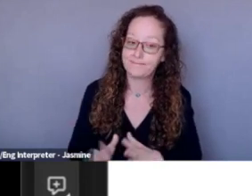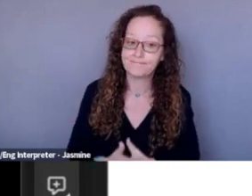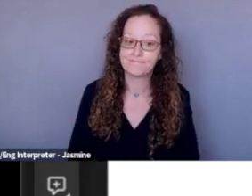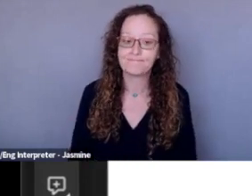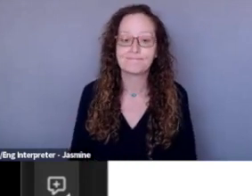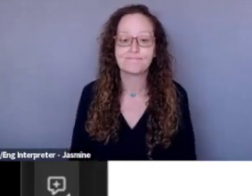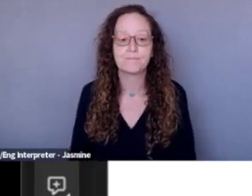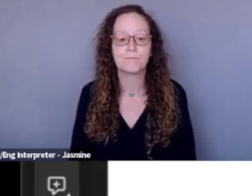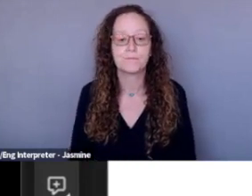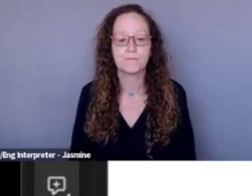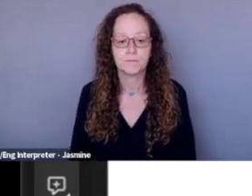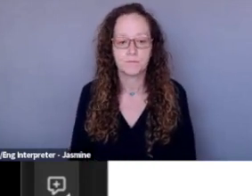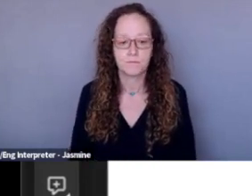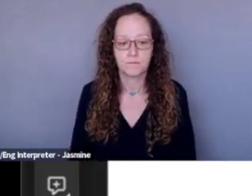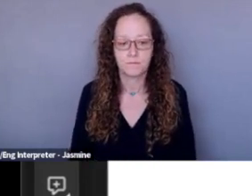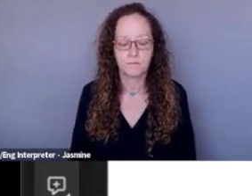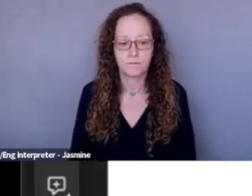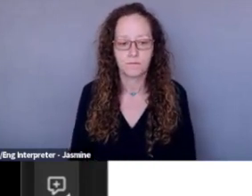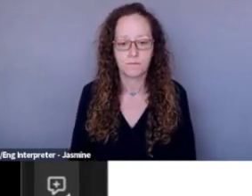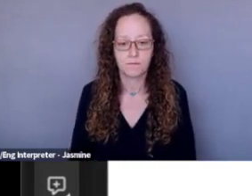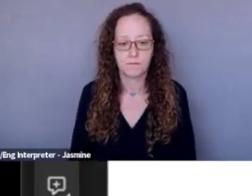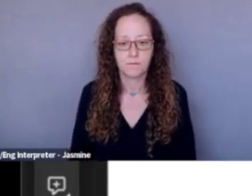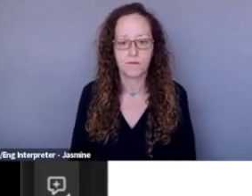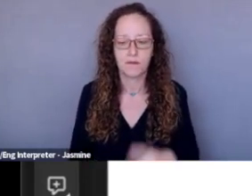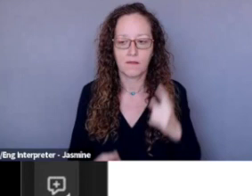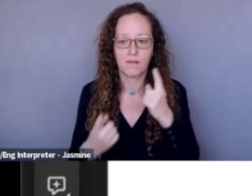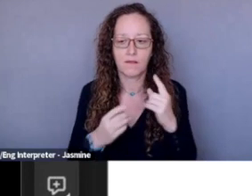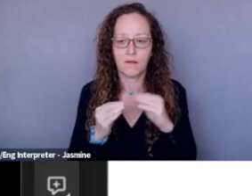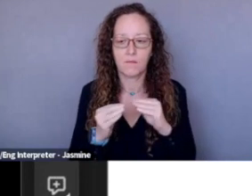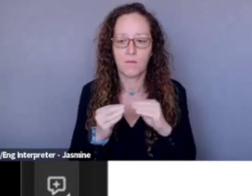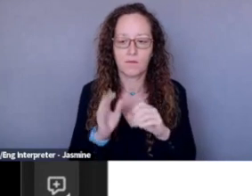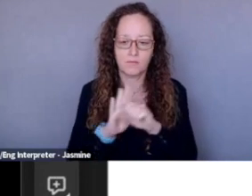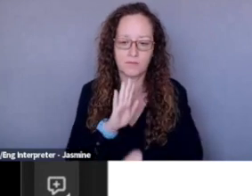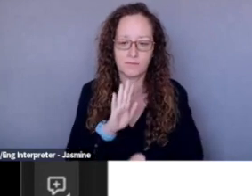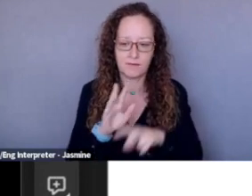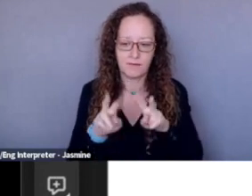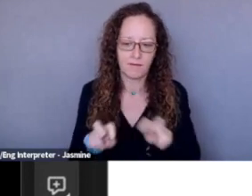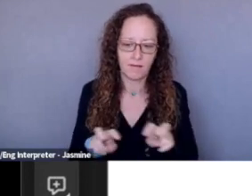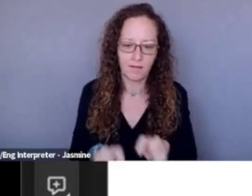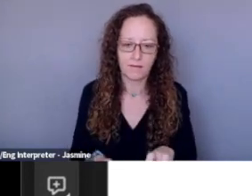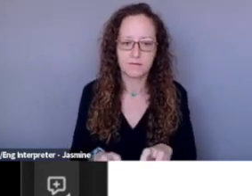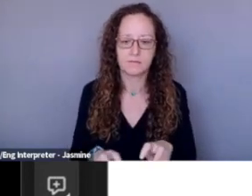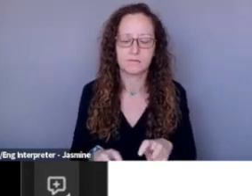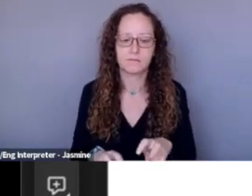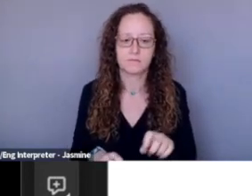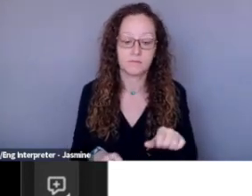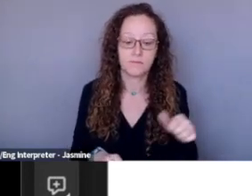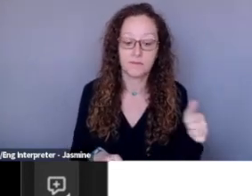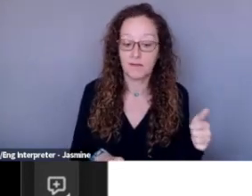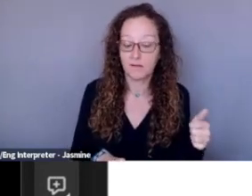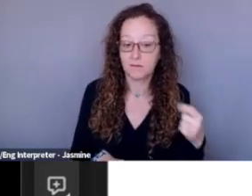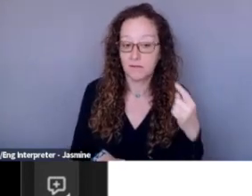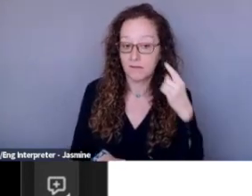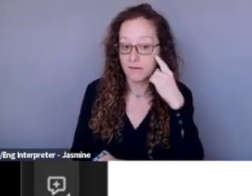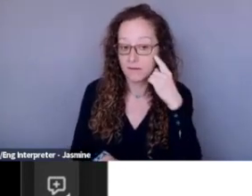So just thinking more on that script analysis aspect, is there anything else that you can think of